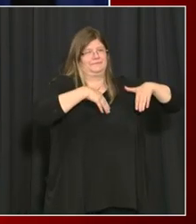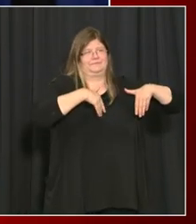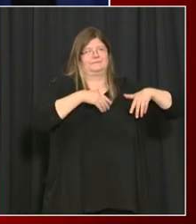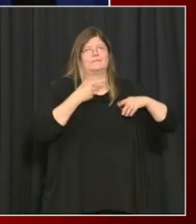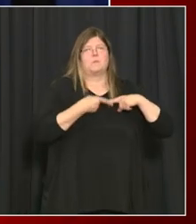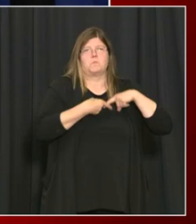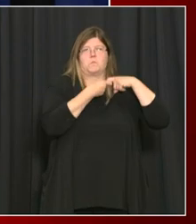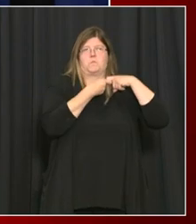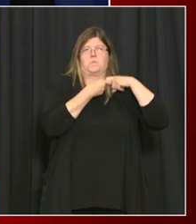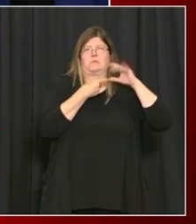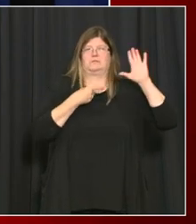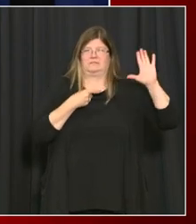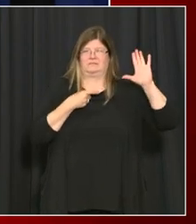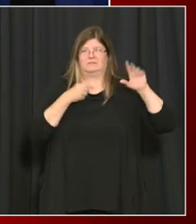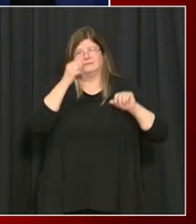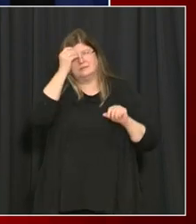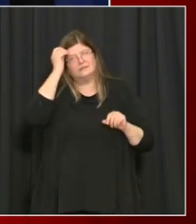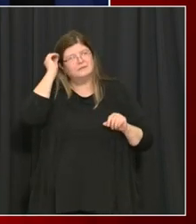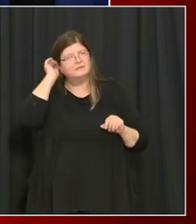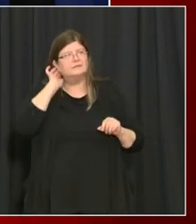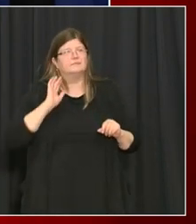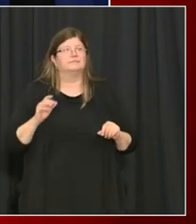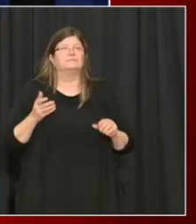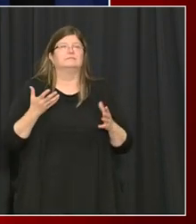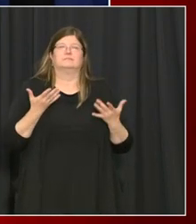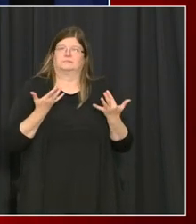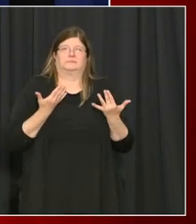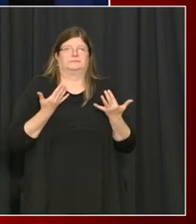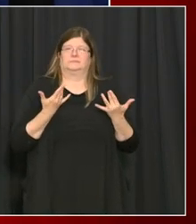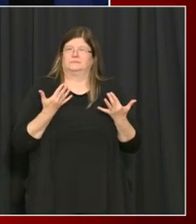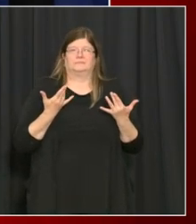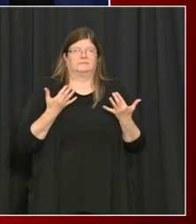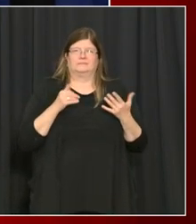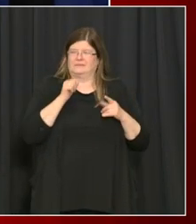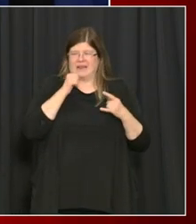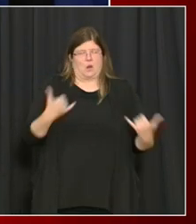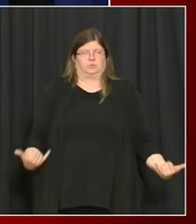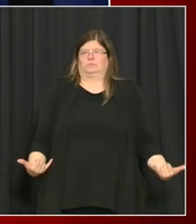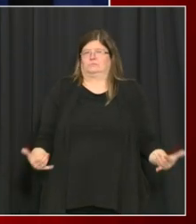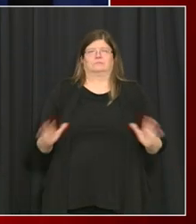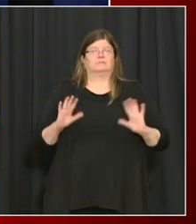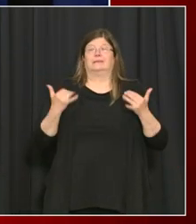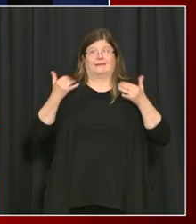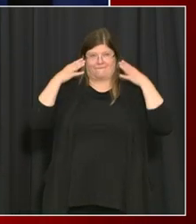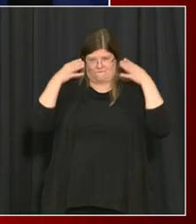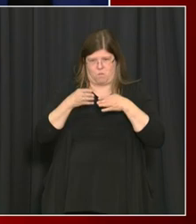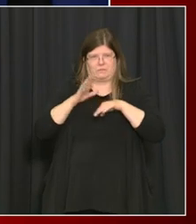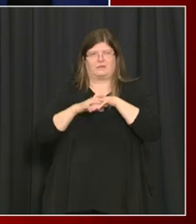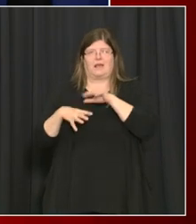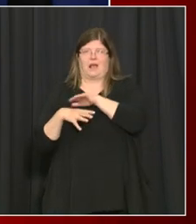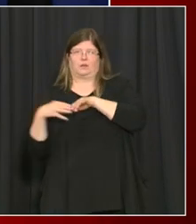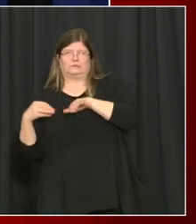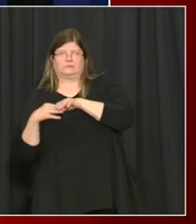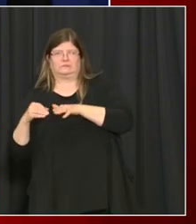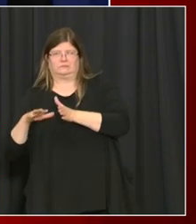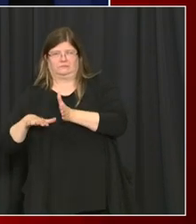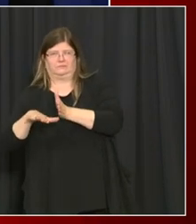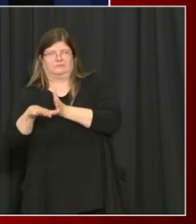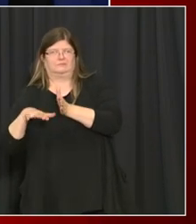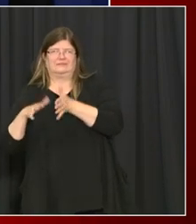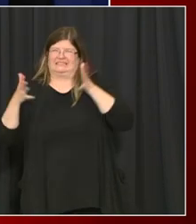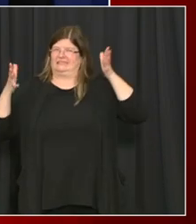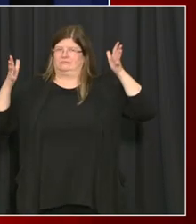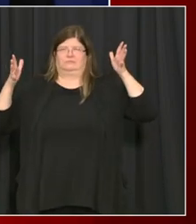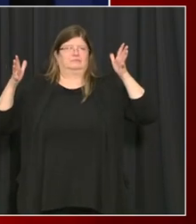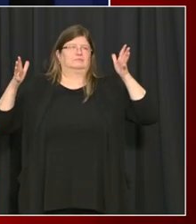the rooftops, rooftop restaurants and hotels. Most restaurants that have